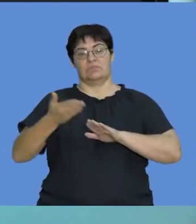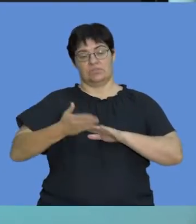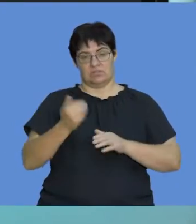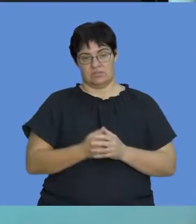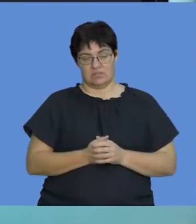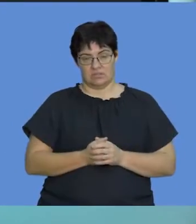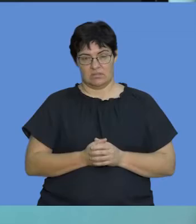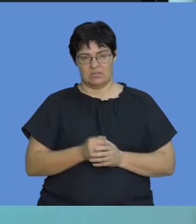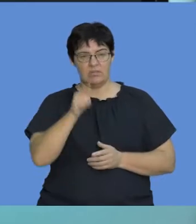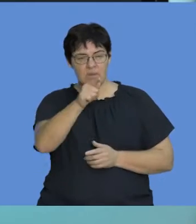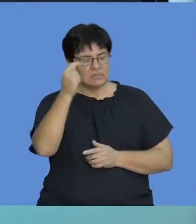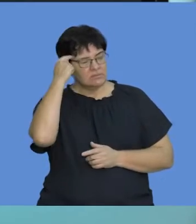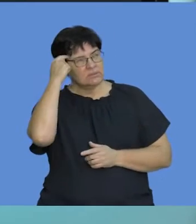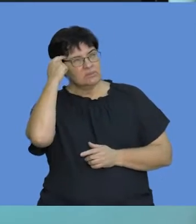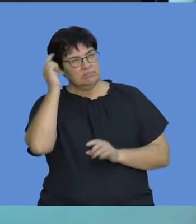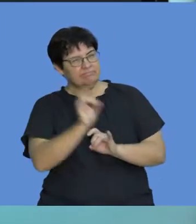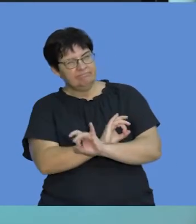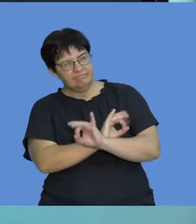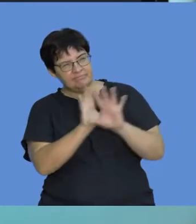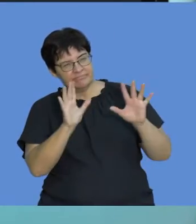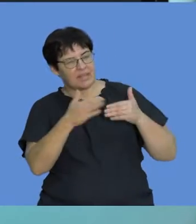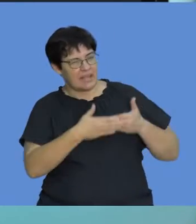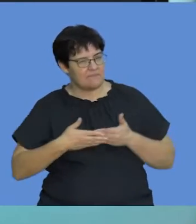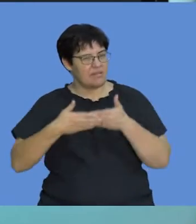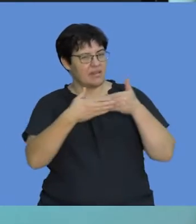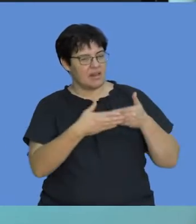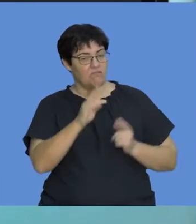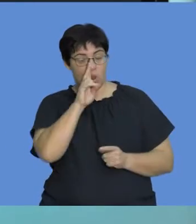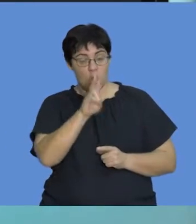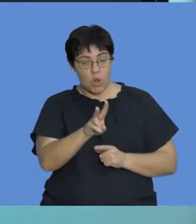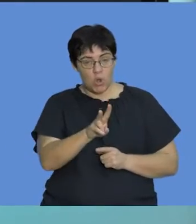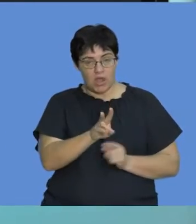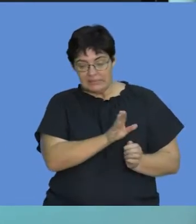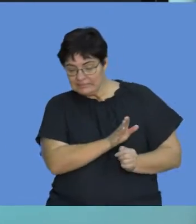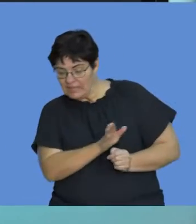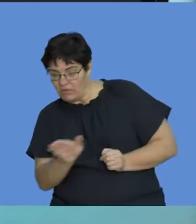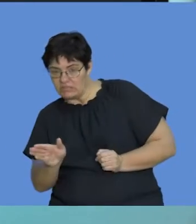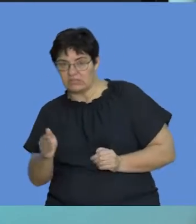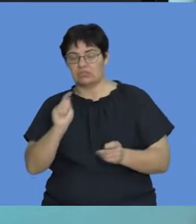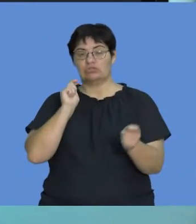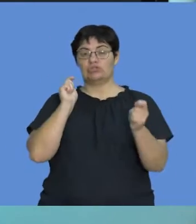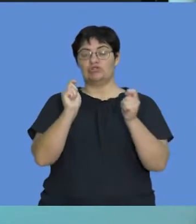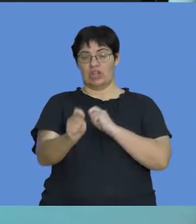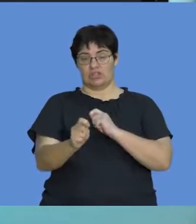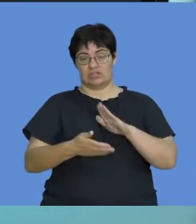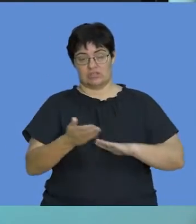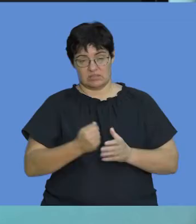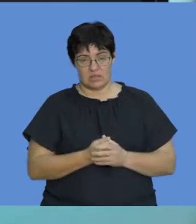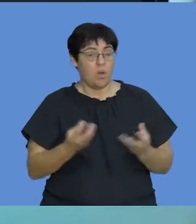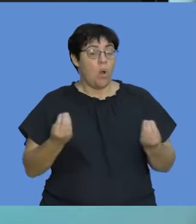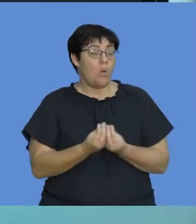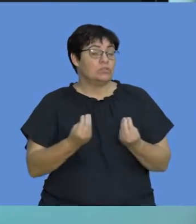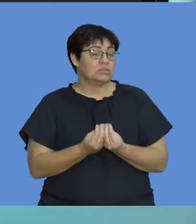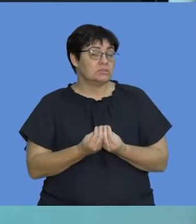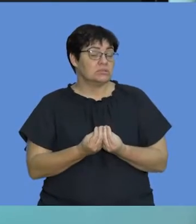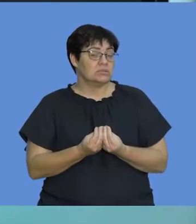We've got to think about this one carefully when we look at the direction of the change in momentum, because an object might